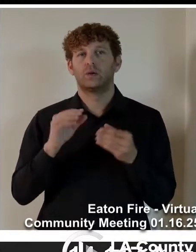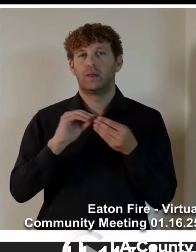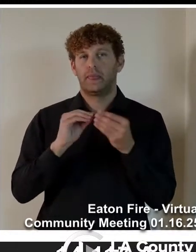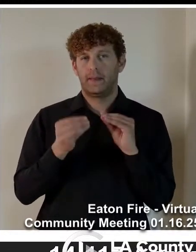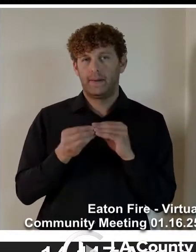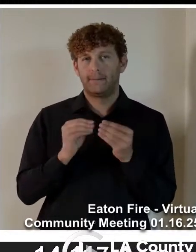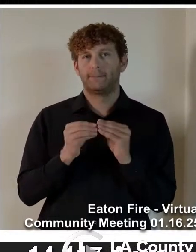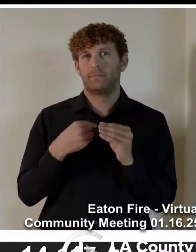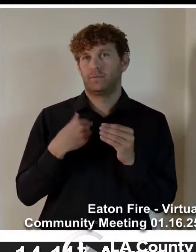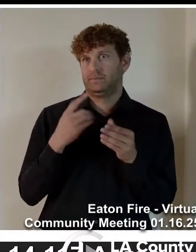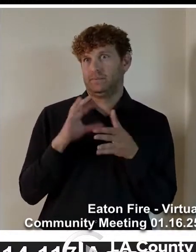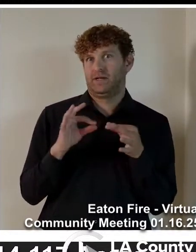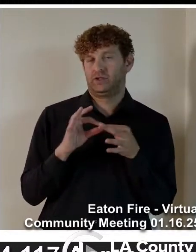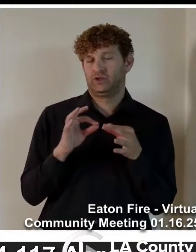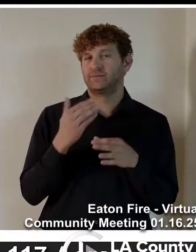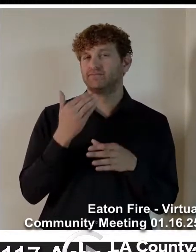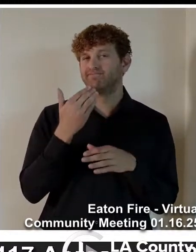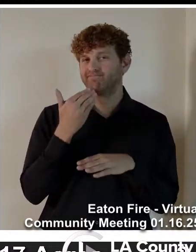night.